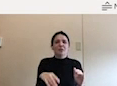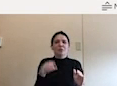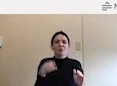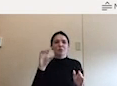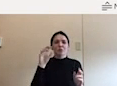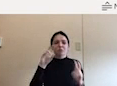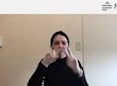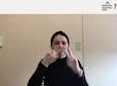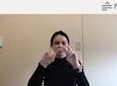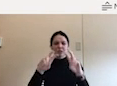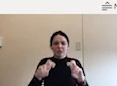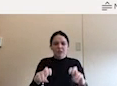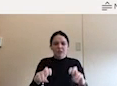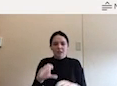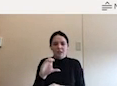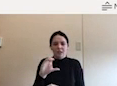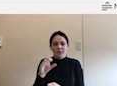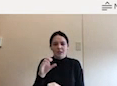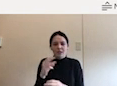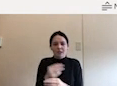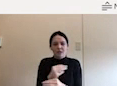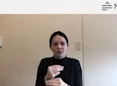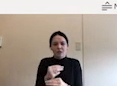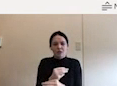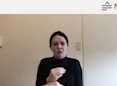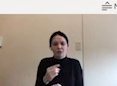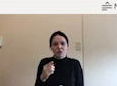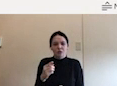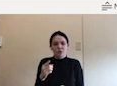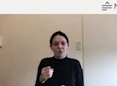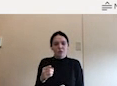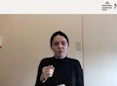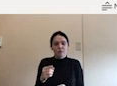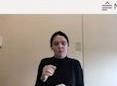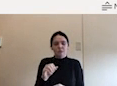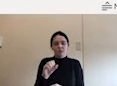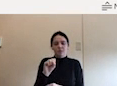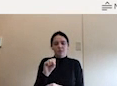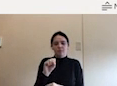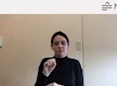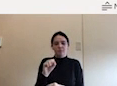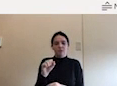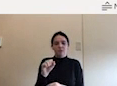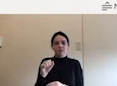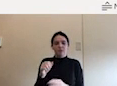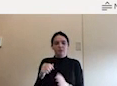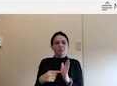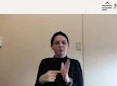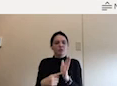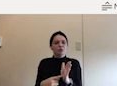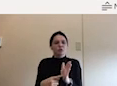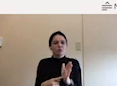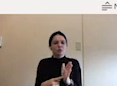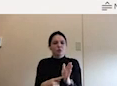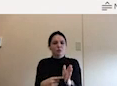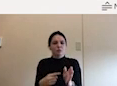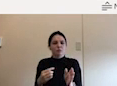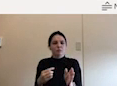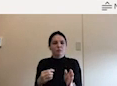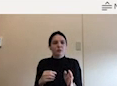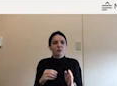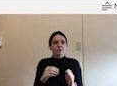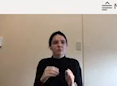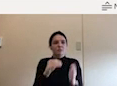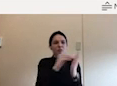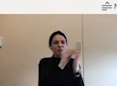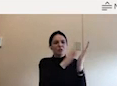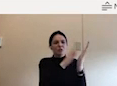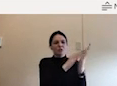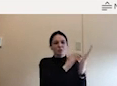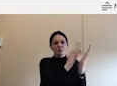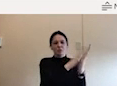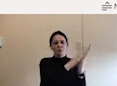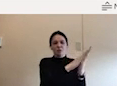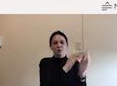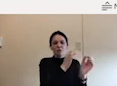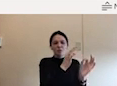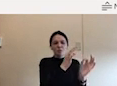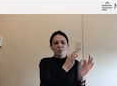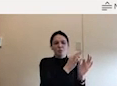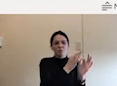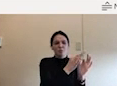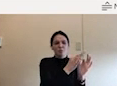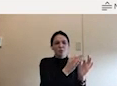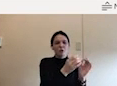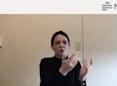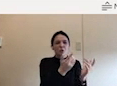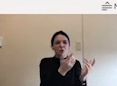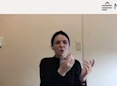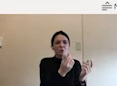these experiments when you start marking these symbols on the chalkboard. Like, okay, what exactly are we doing? We're marking symbols. Who